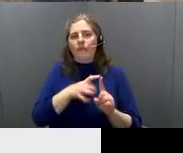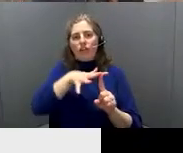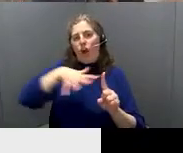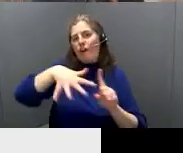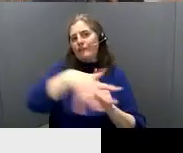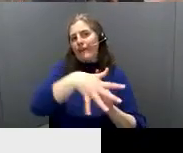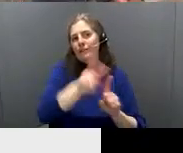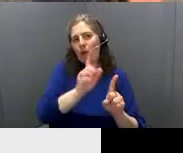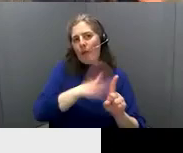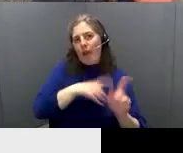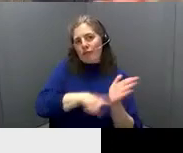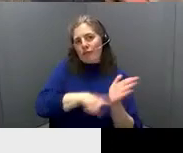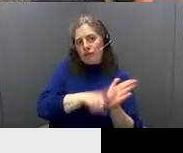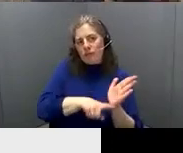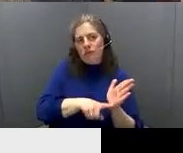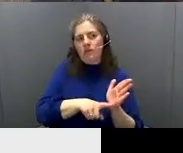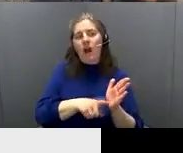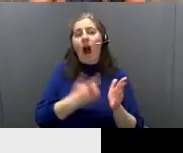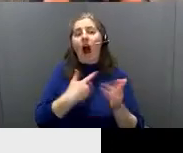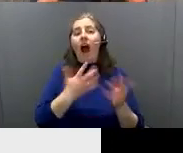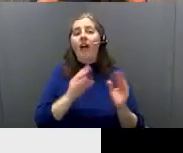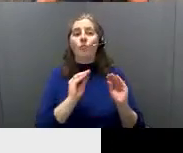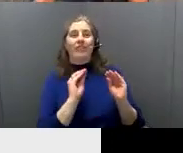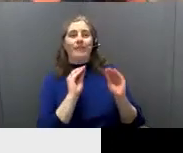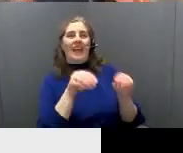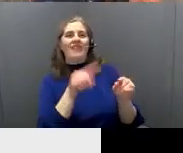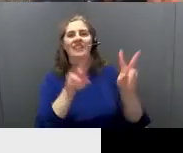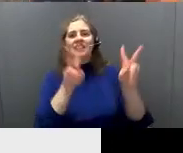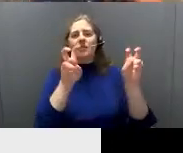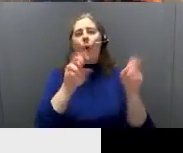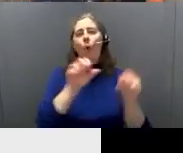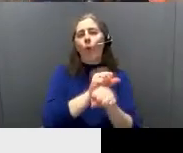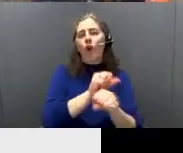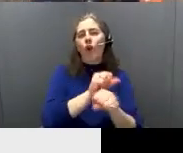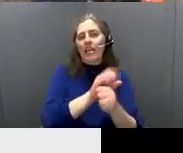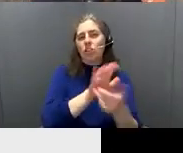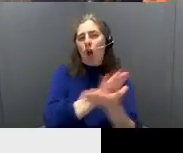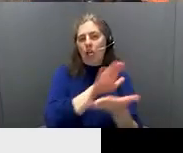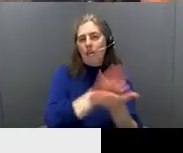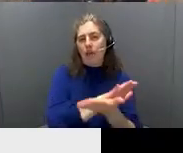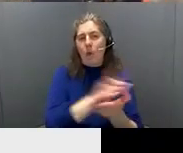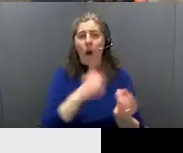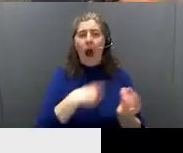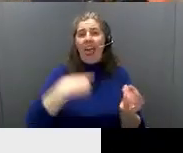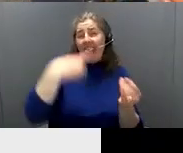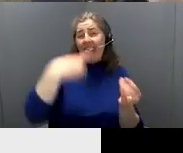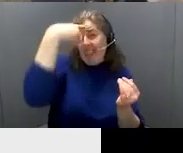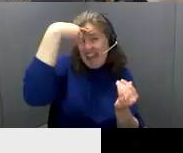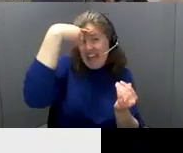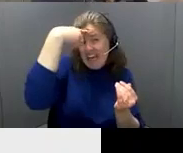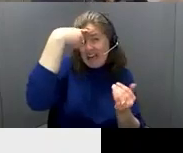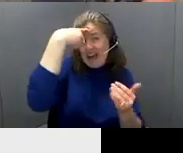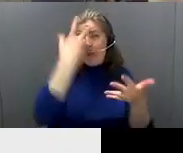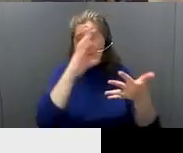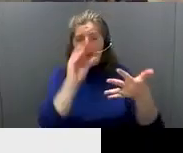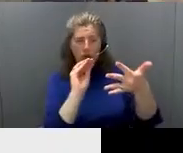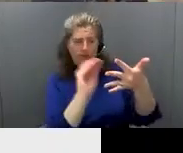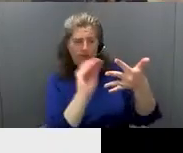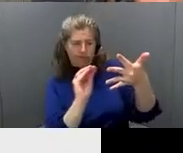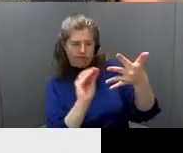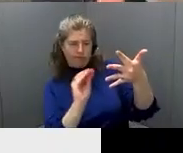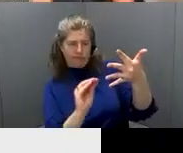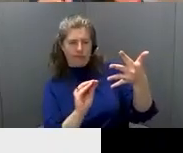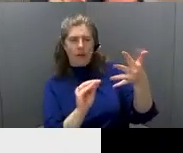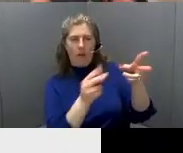of the research. And I put them in this working document where I think I might want them to go